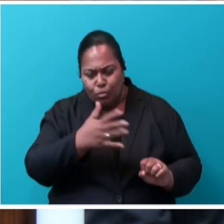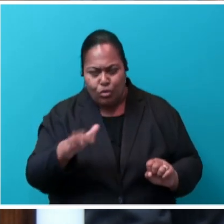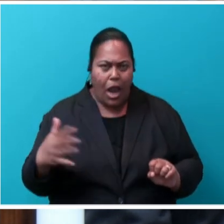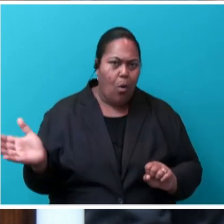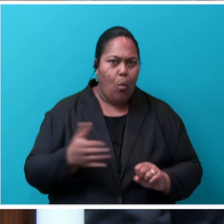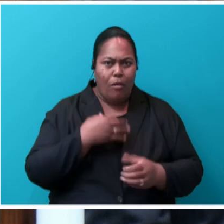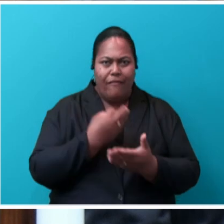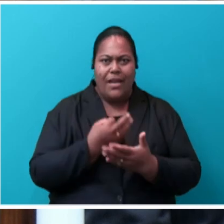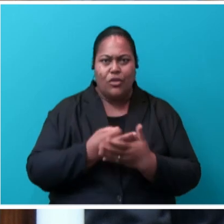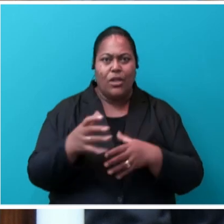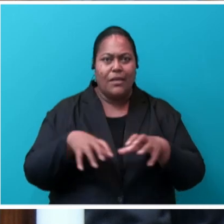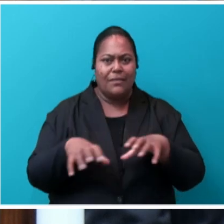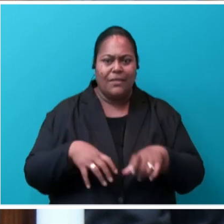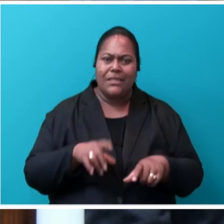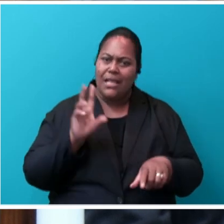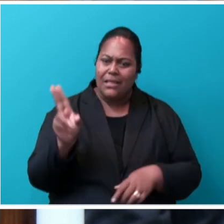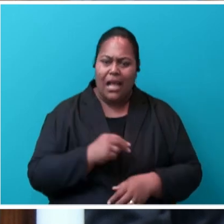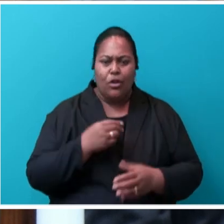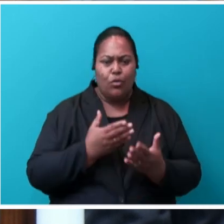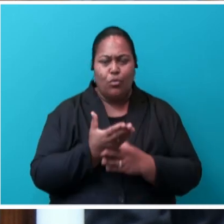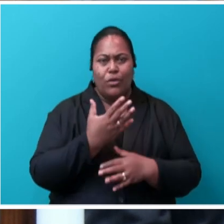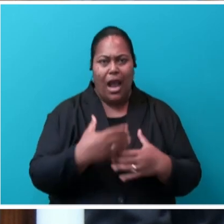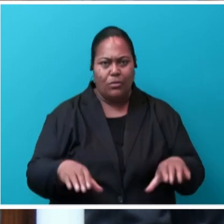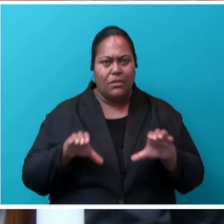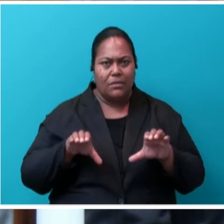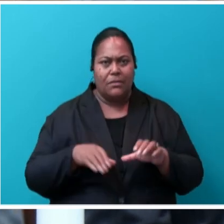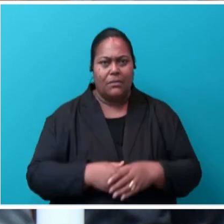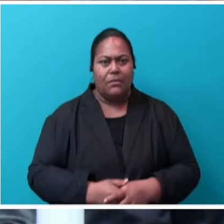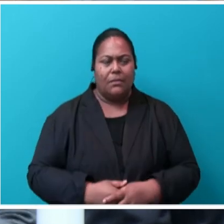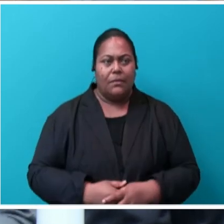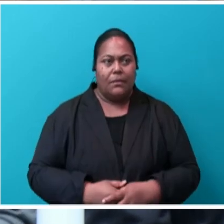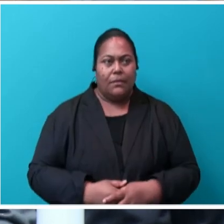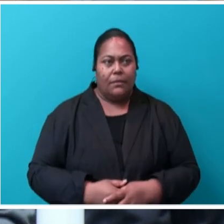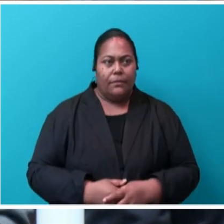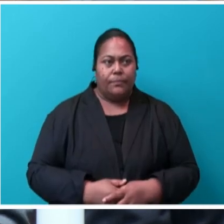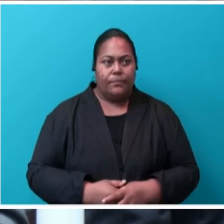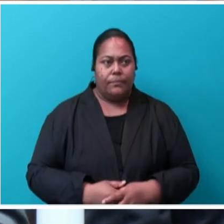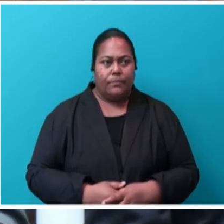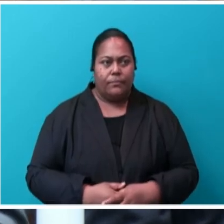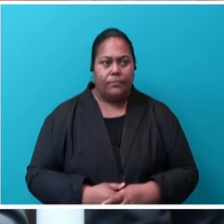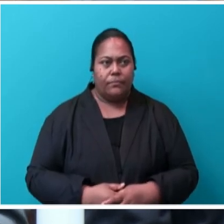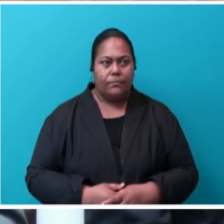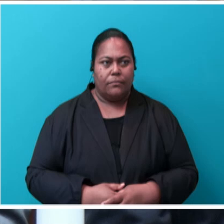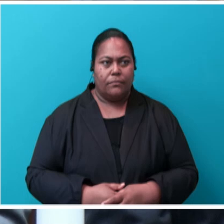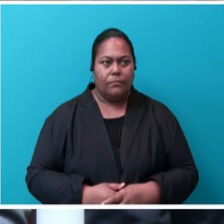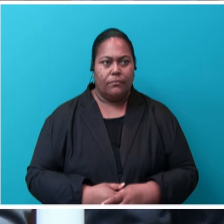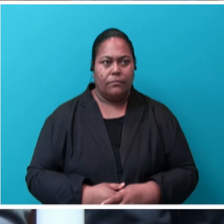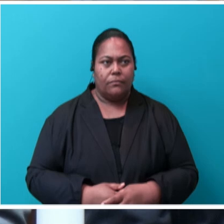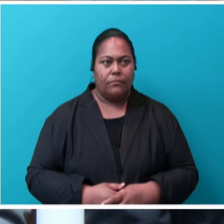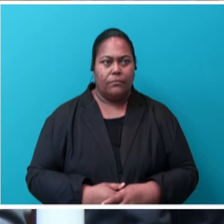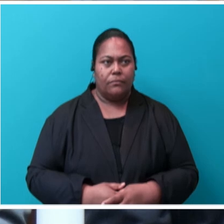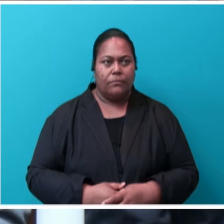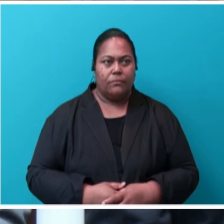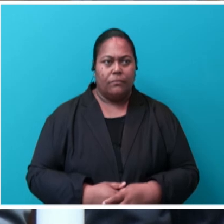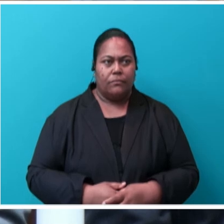activities that are carried by all these municipalities. And this has been taken on board with the system of local city